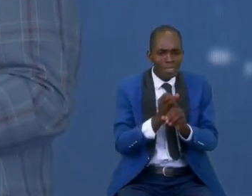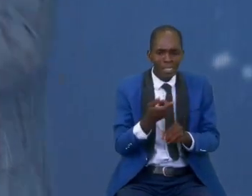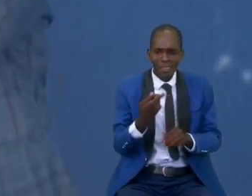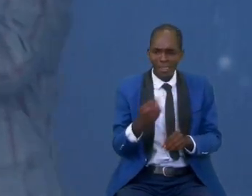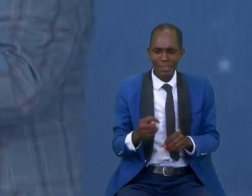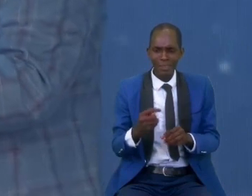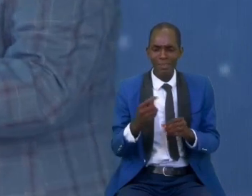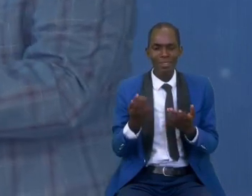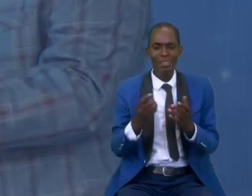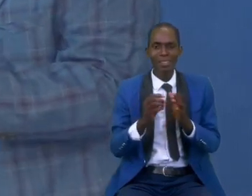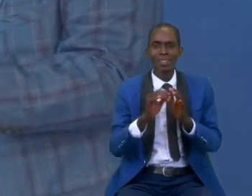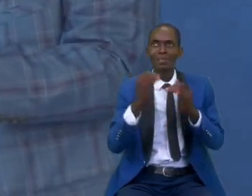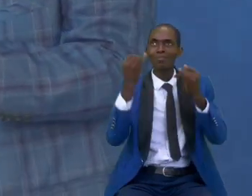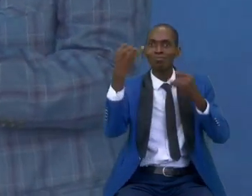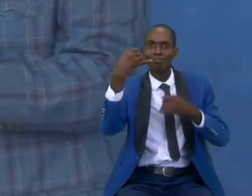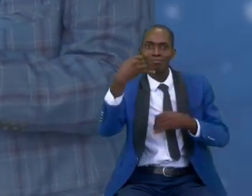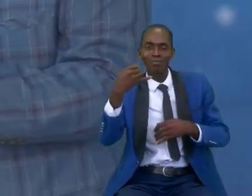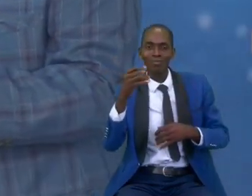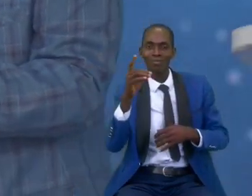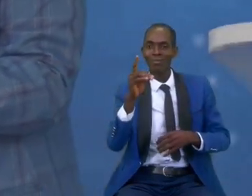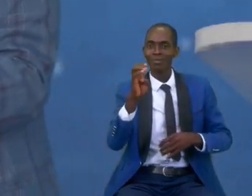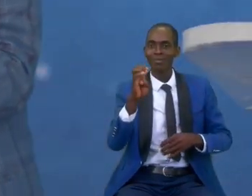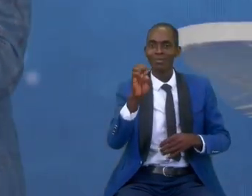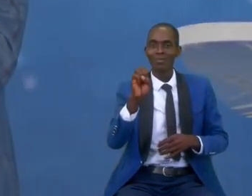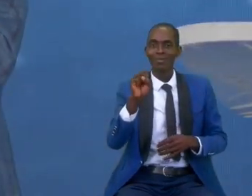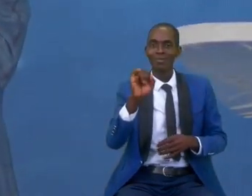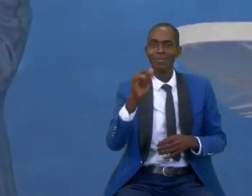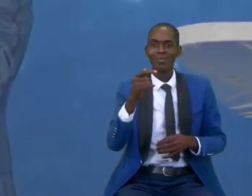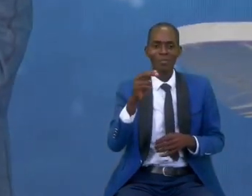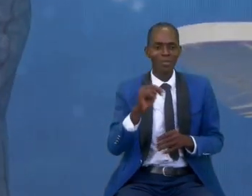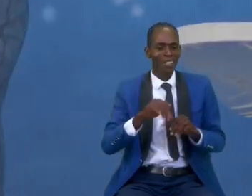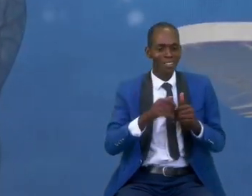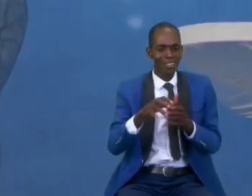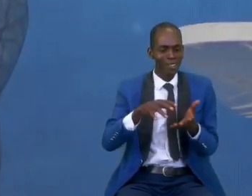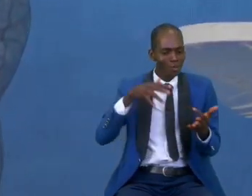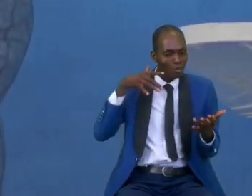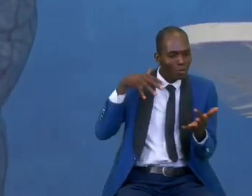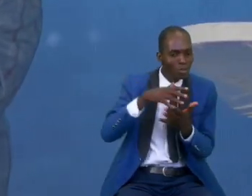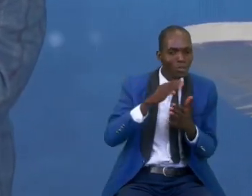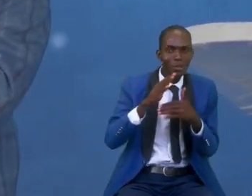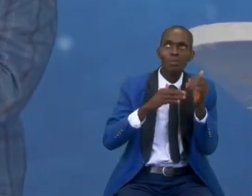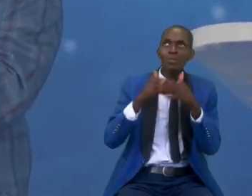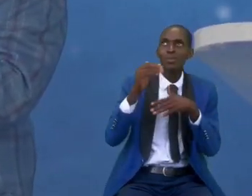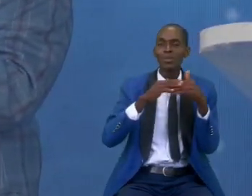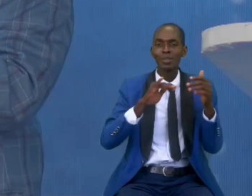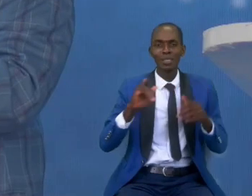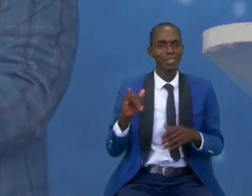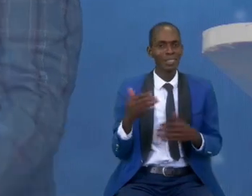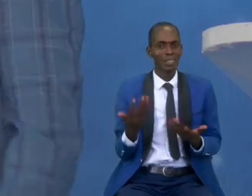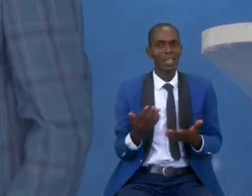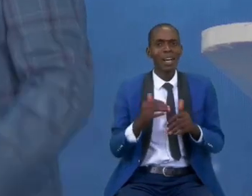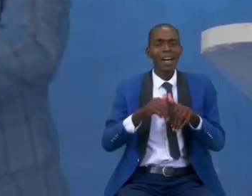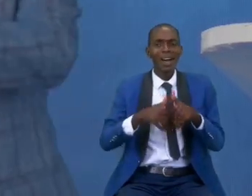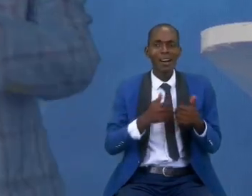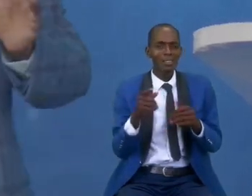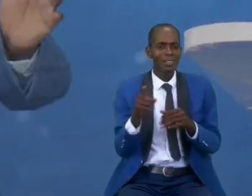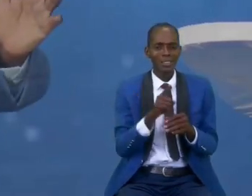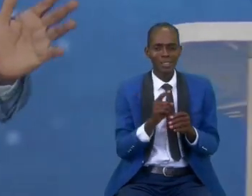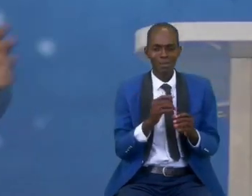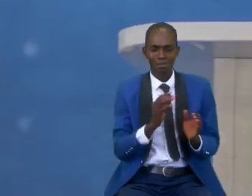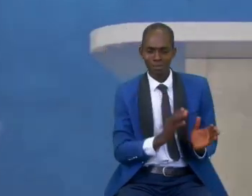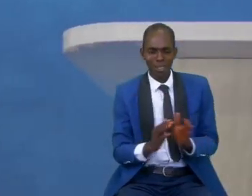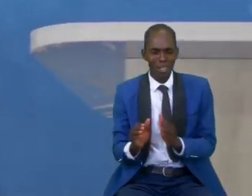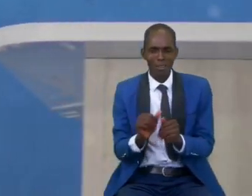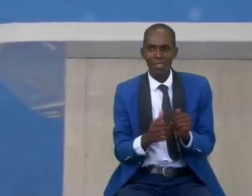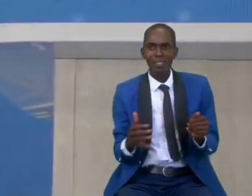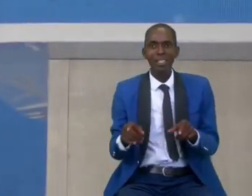architecture? How did they bring everything together as if they were building the pyramid of long ago Egypt,